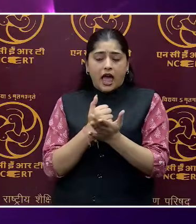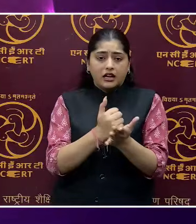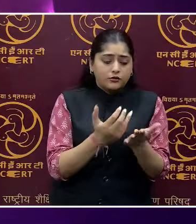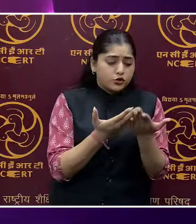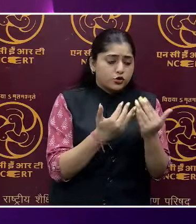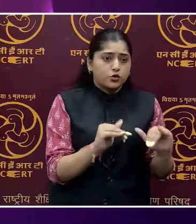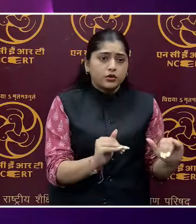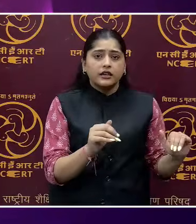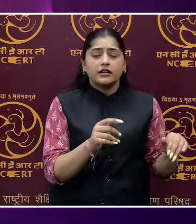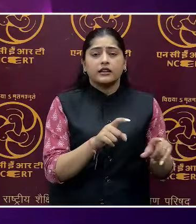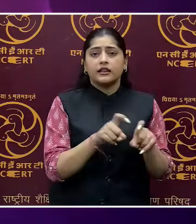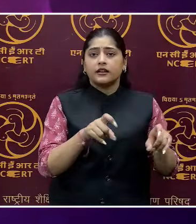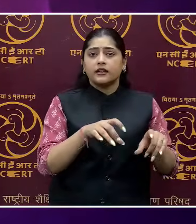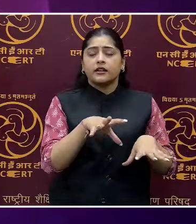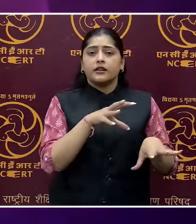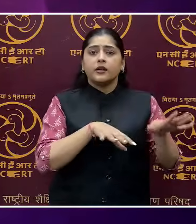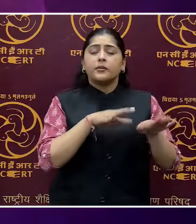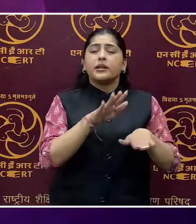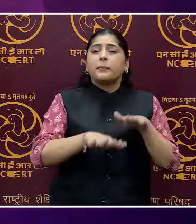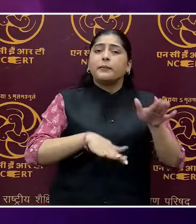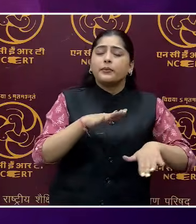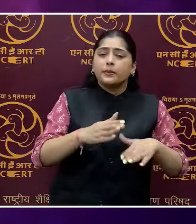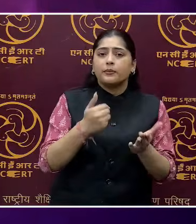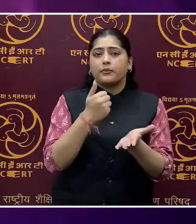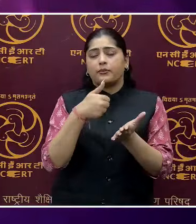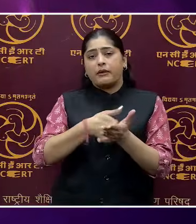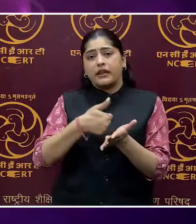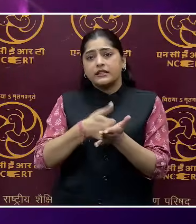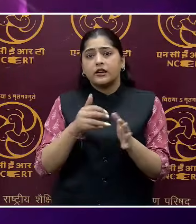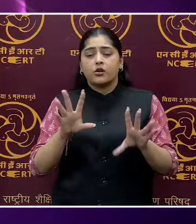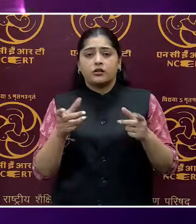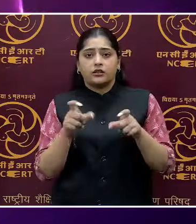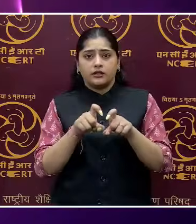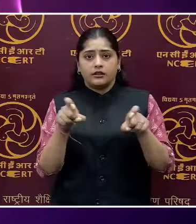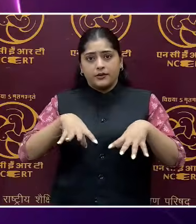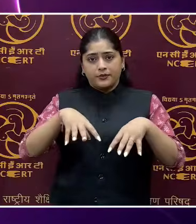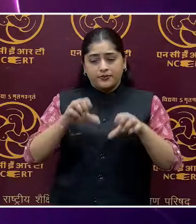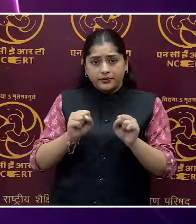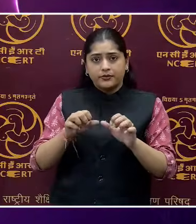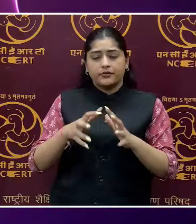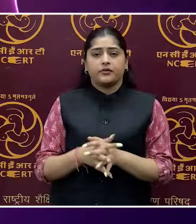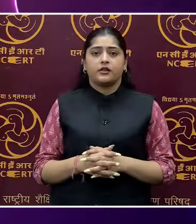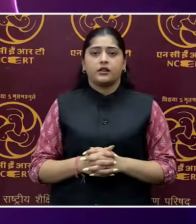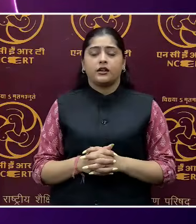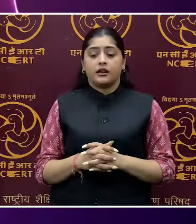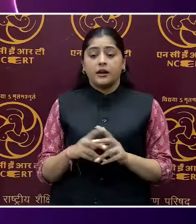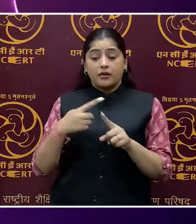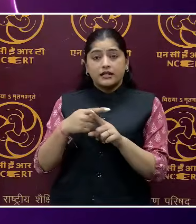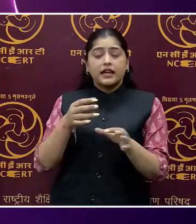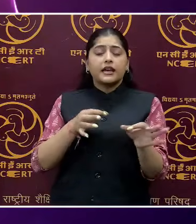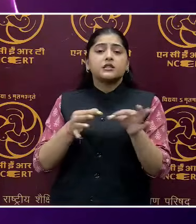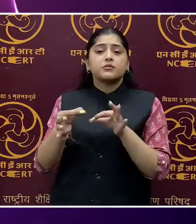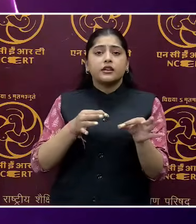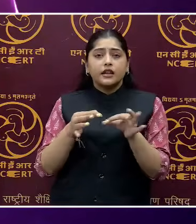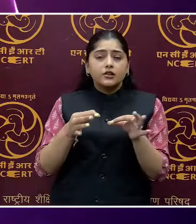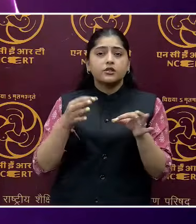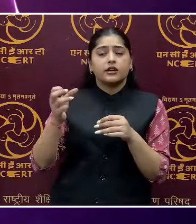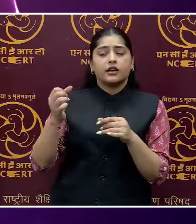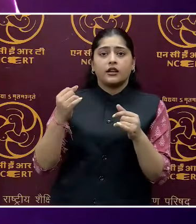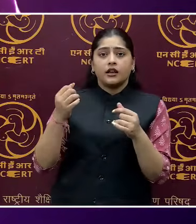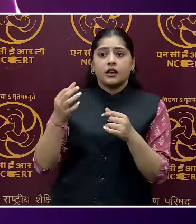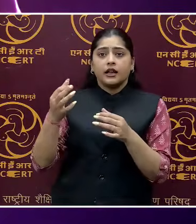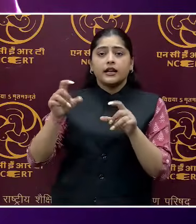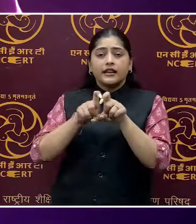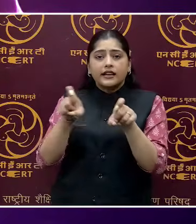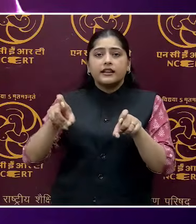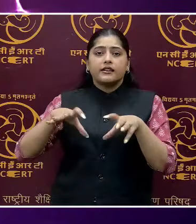concepts in a very easy manner. Also make their demonstrations very innovative and self-learning. So it also